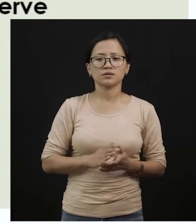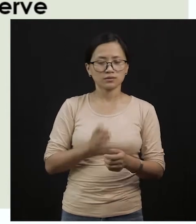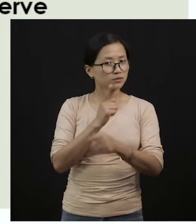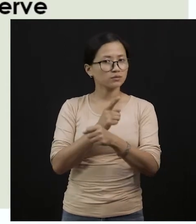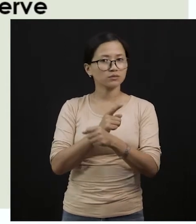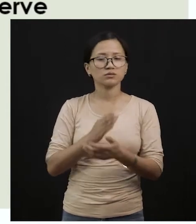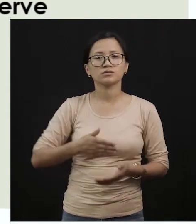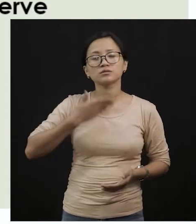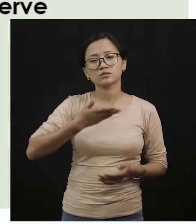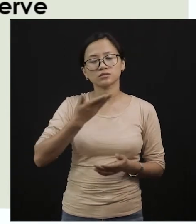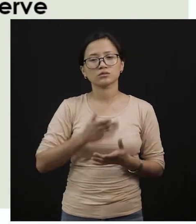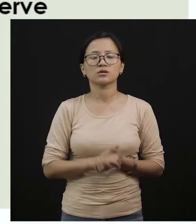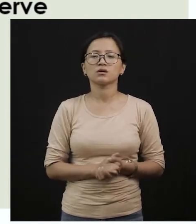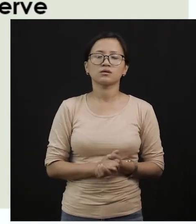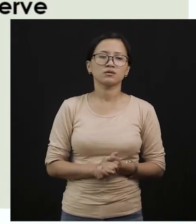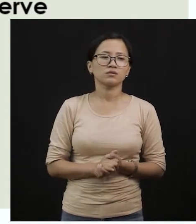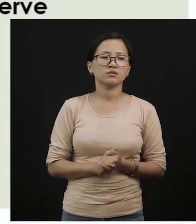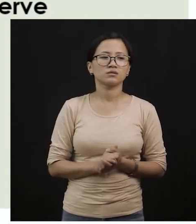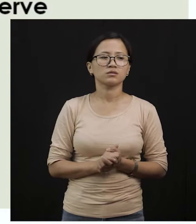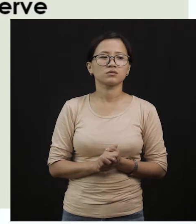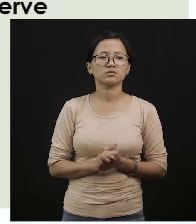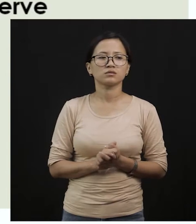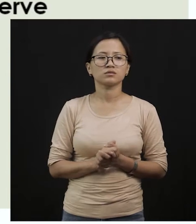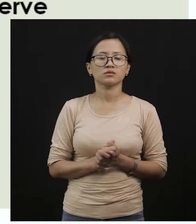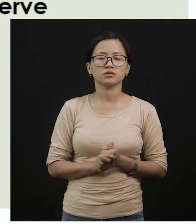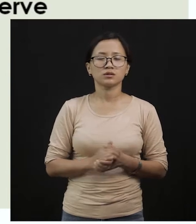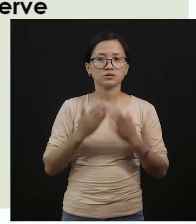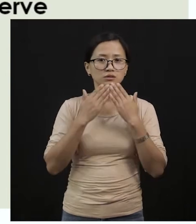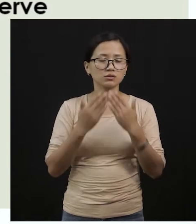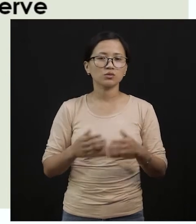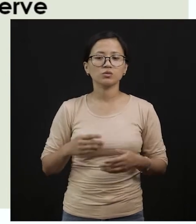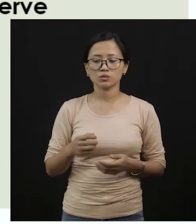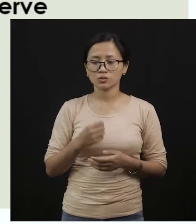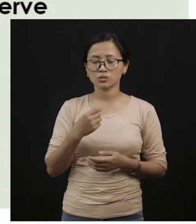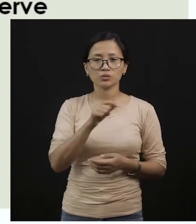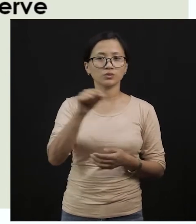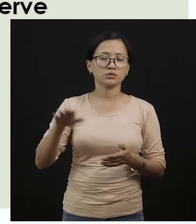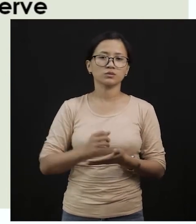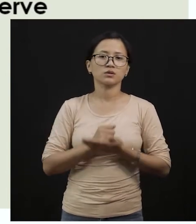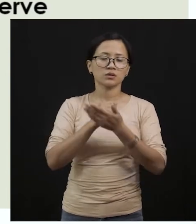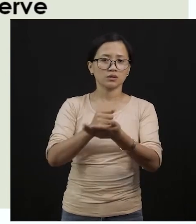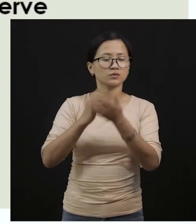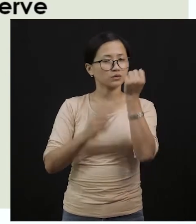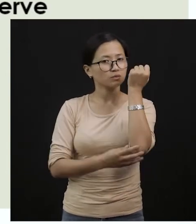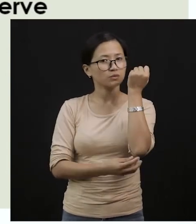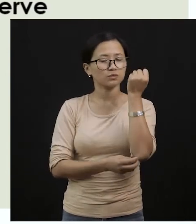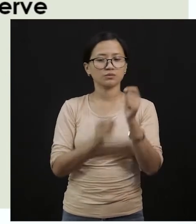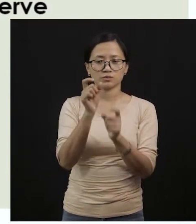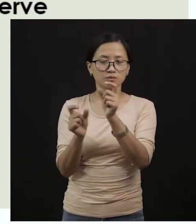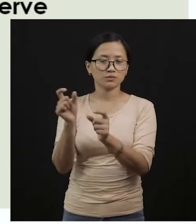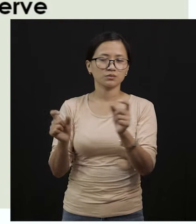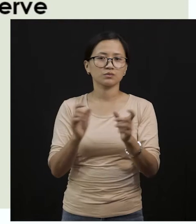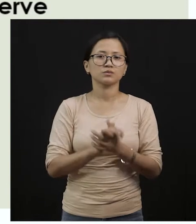okay? She taught in a convent school, and convent schools are usually schools which gives help to the poor people.